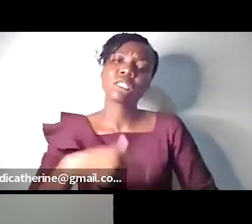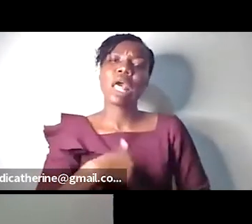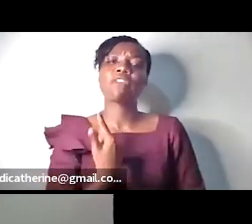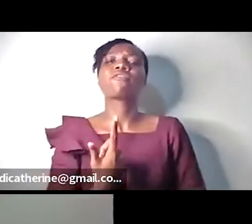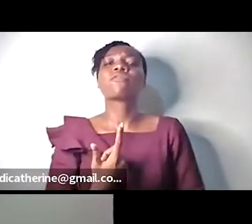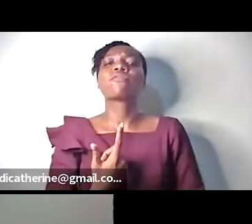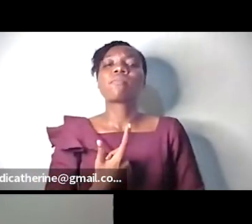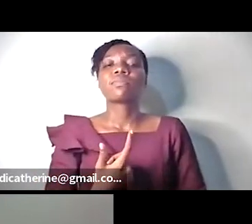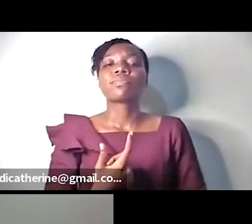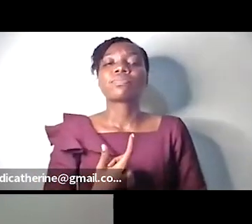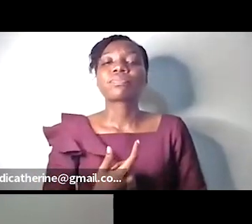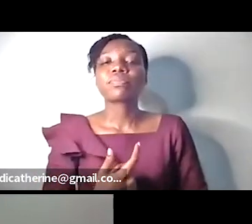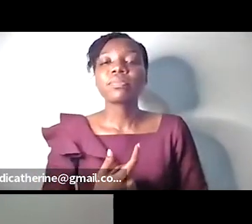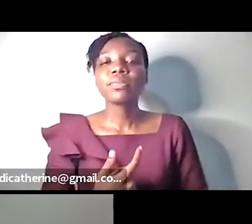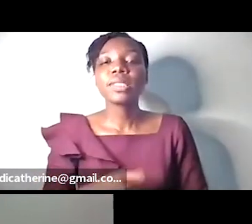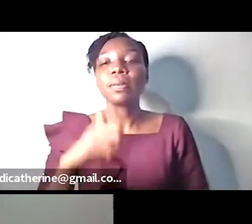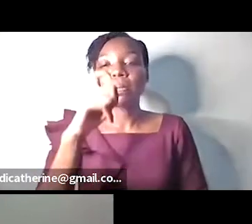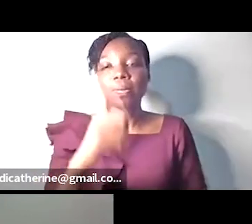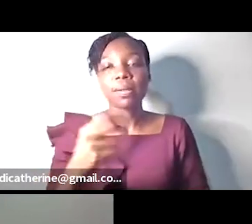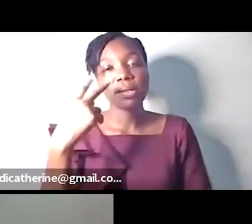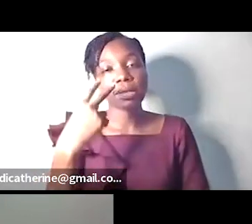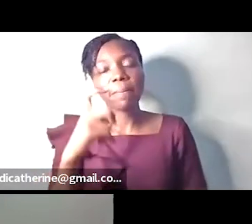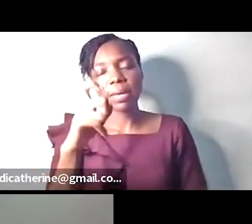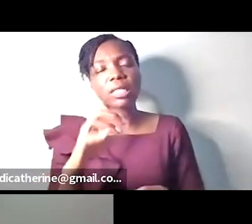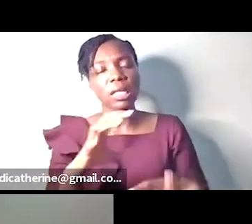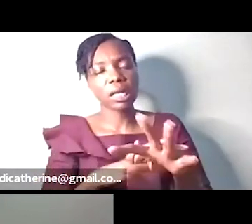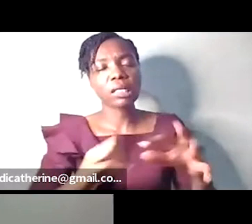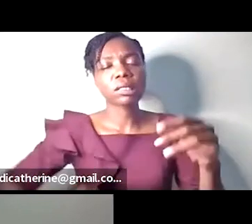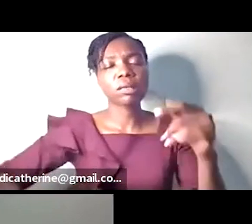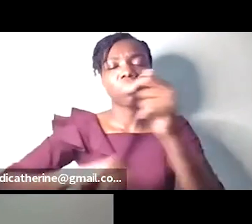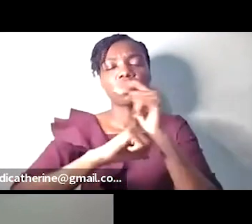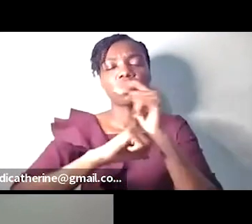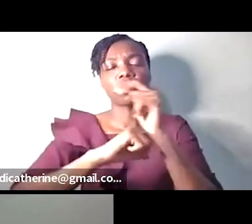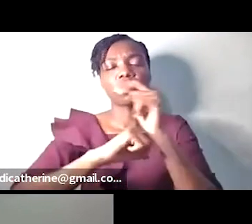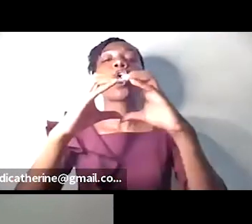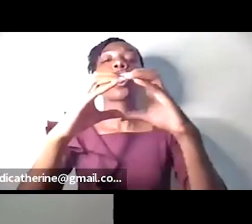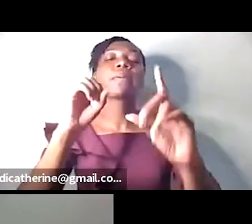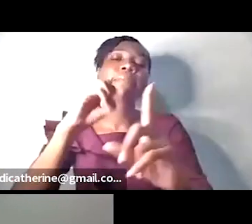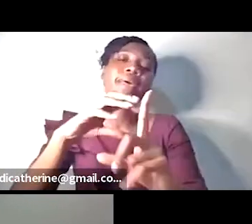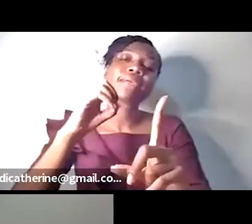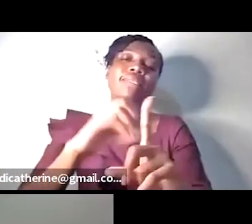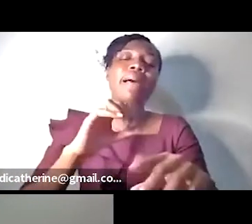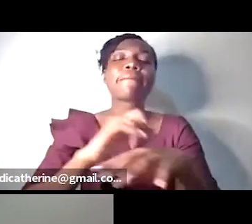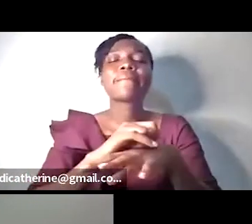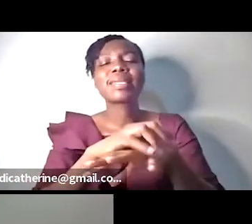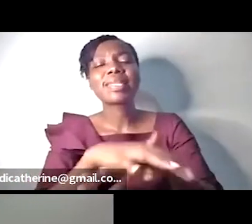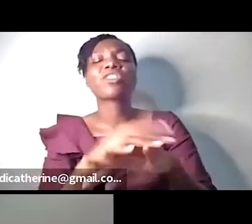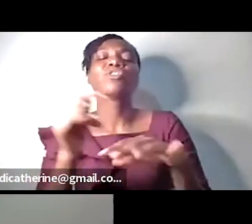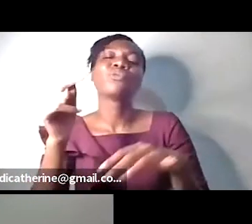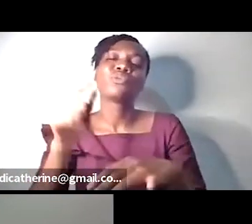seek support from a coach, from a mentor, from a peer, from somebody who can actually have